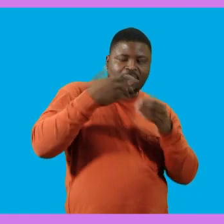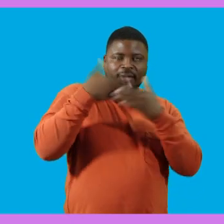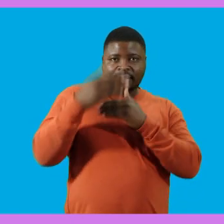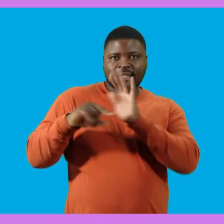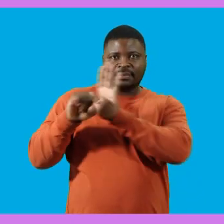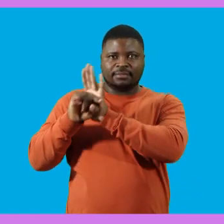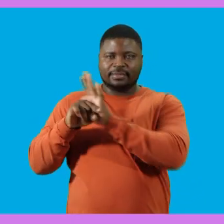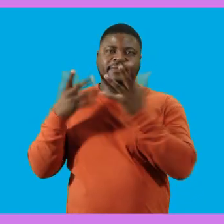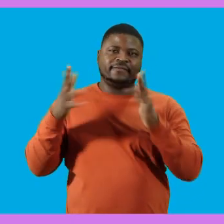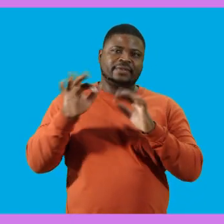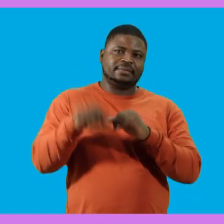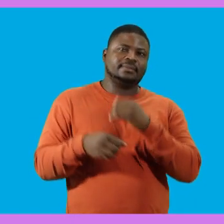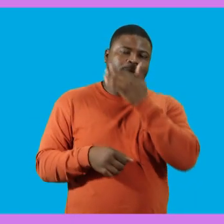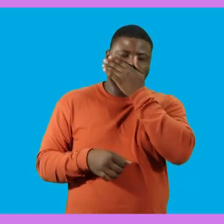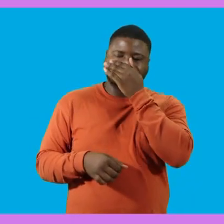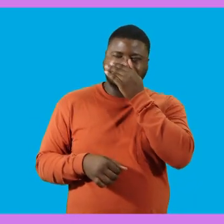it.